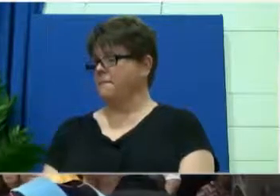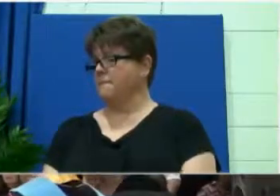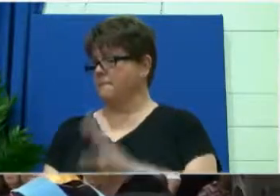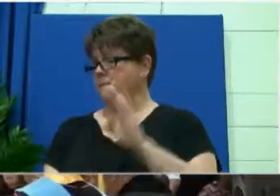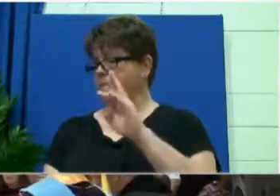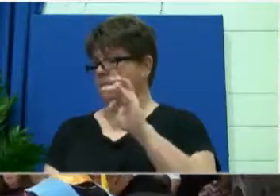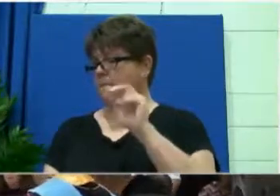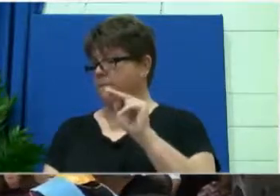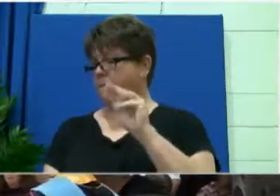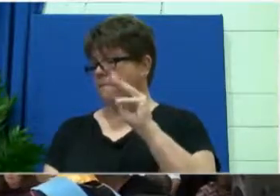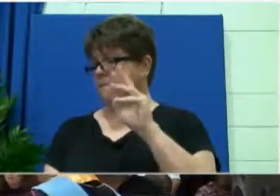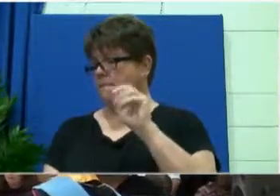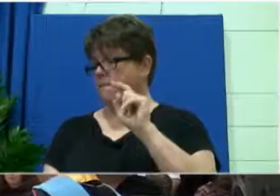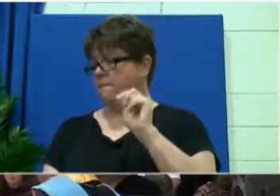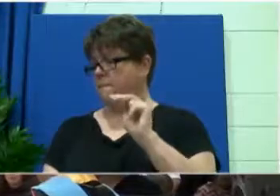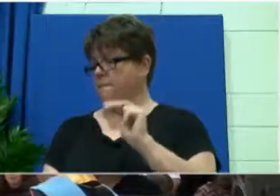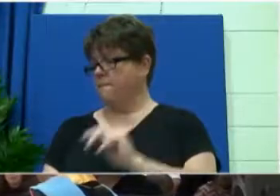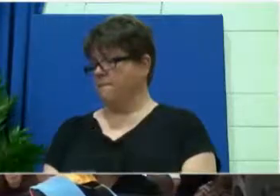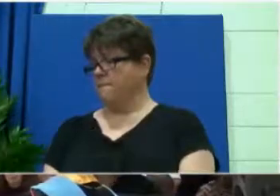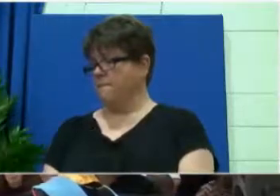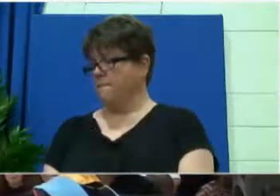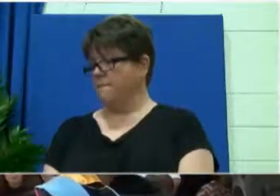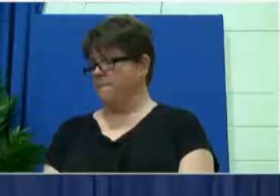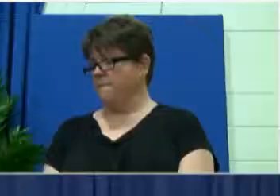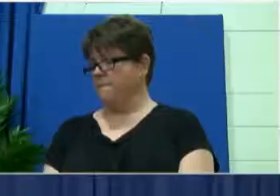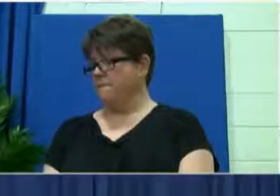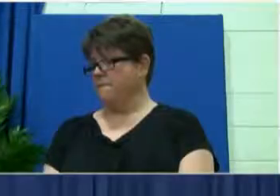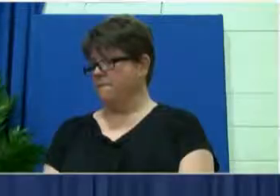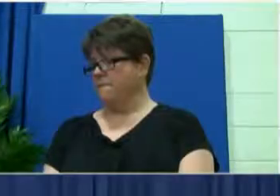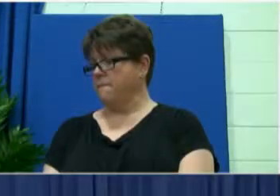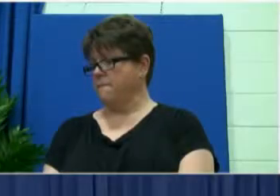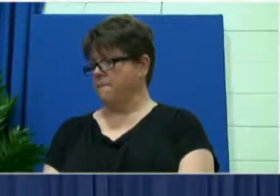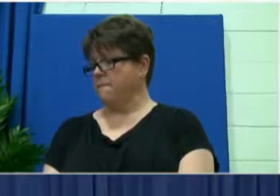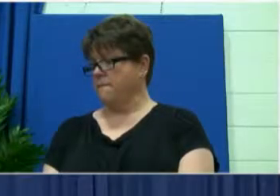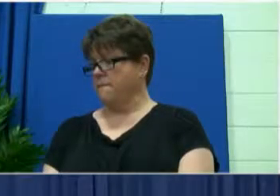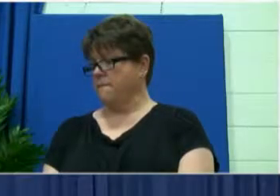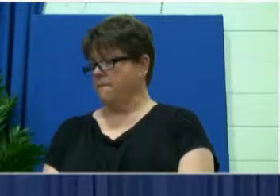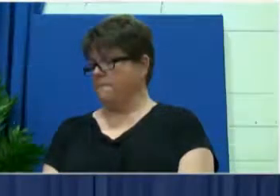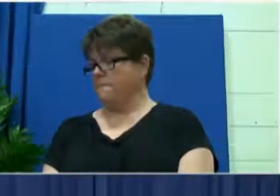Brittany Jean Martin, Associate in Applied Science, Radiologic Technology.